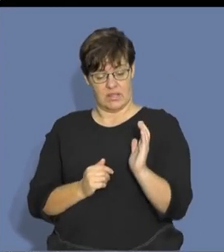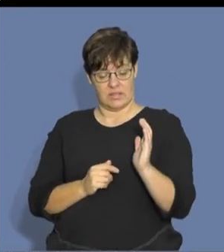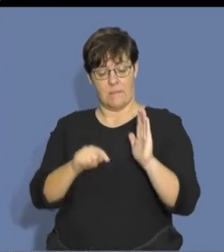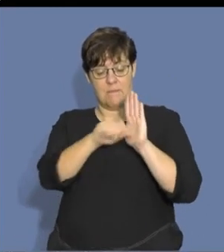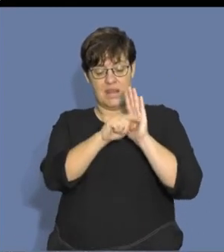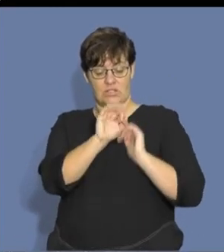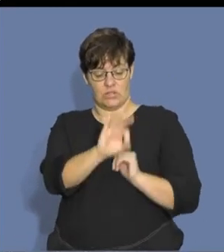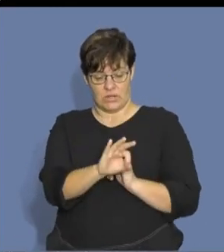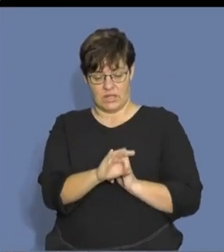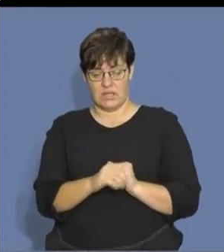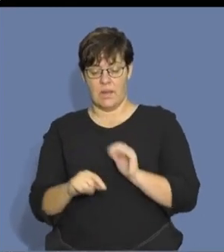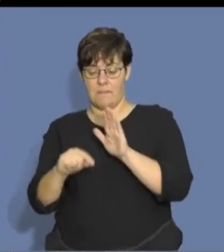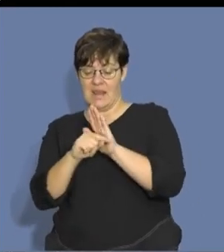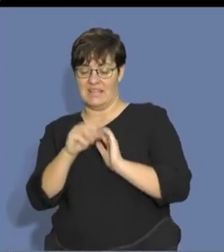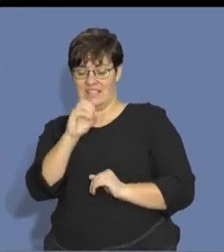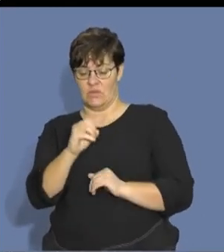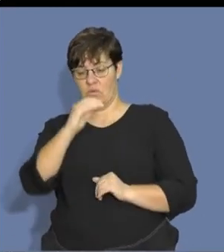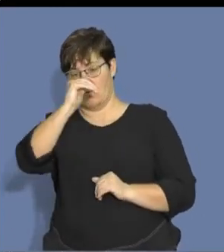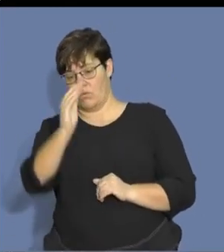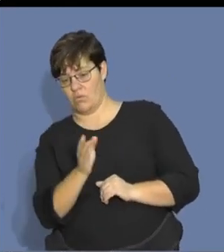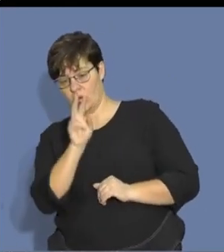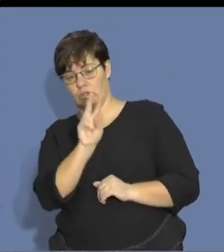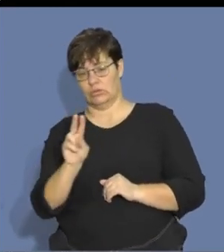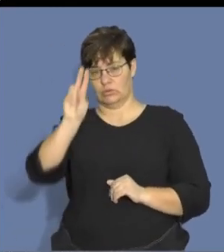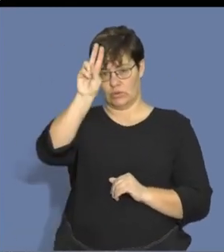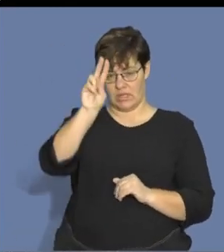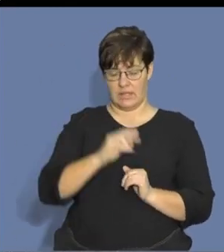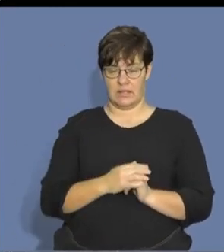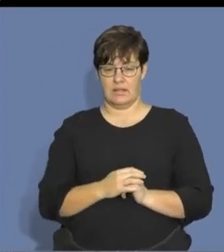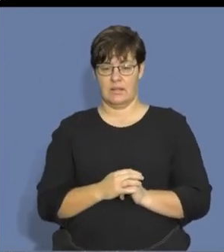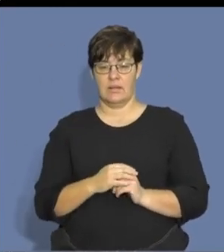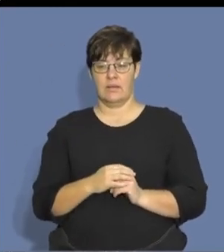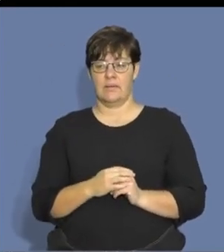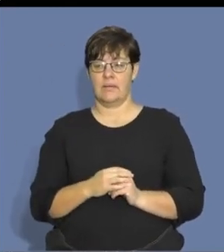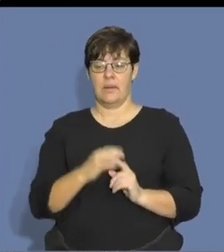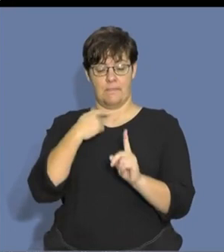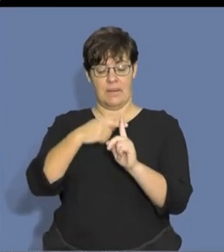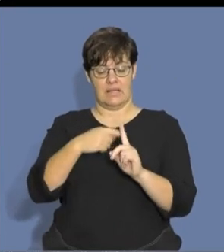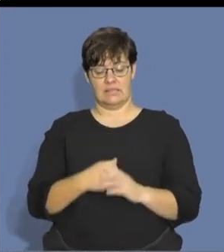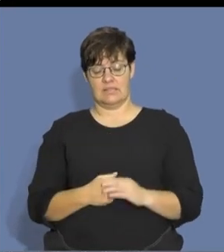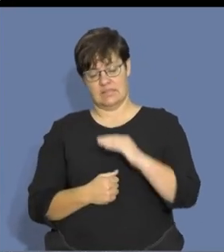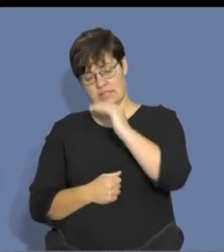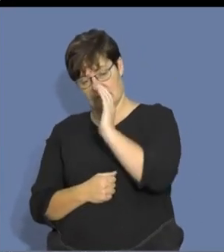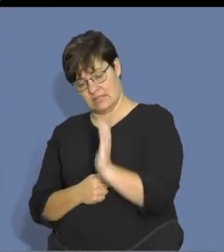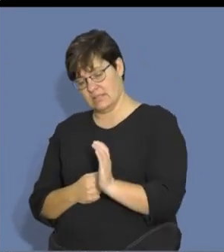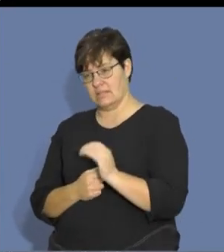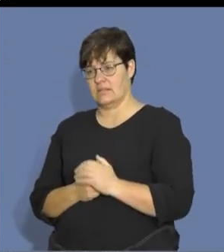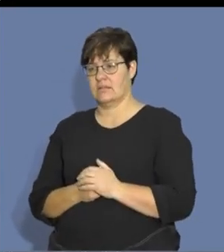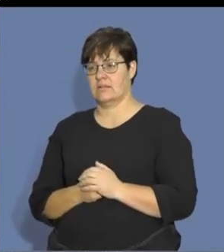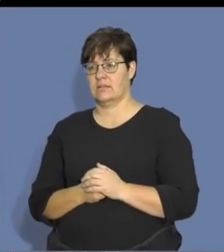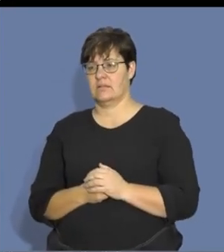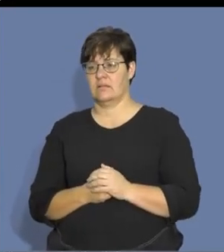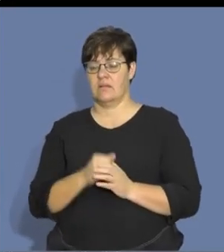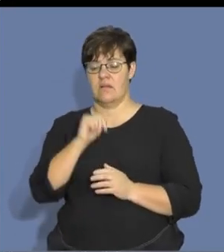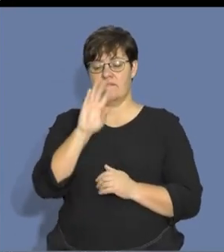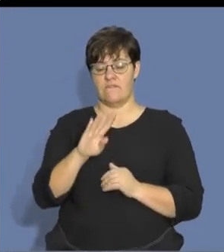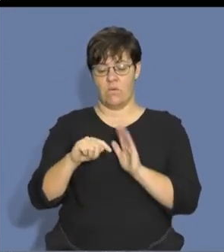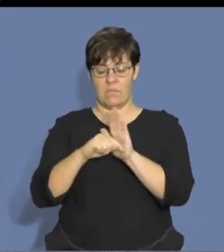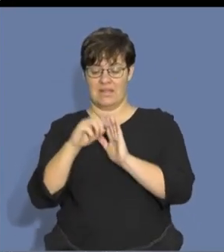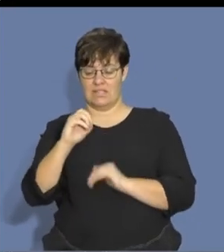-3 minus 0, close brackets squared. I'm going to add the y's. I'm going to go 4